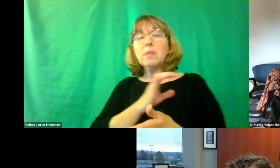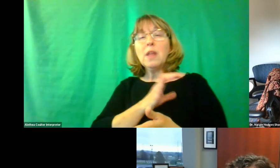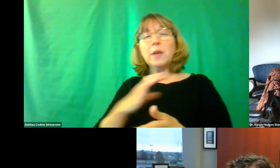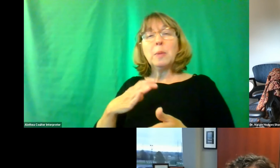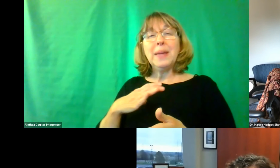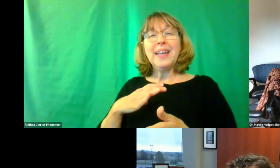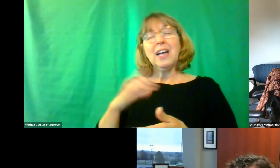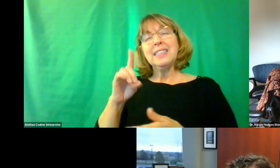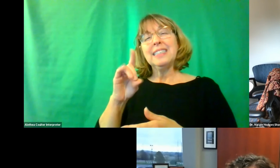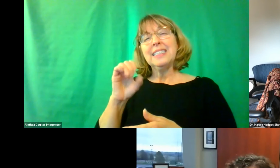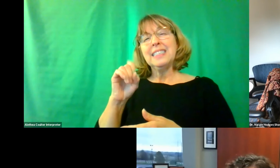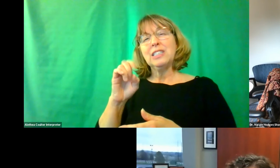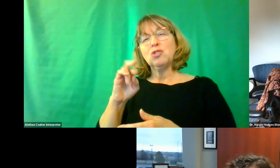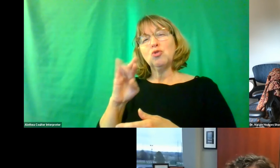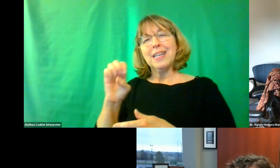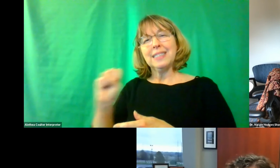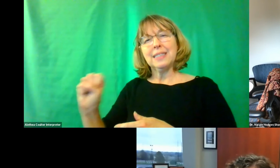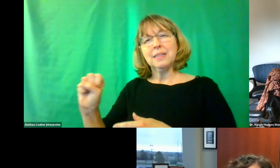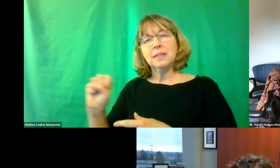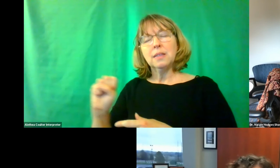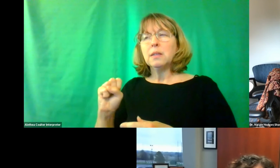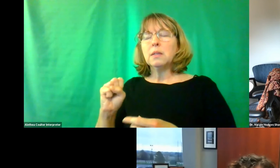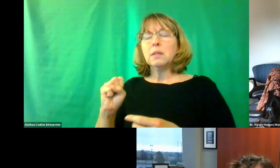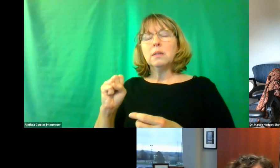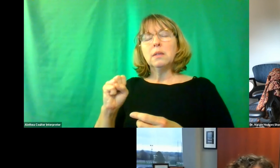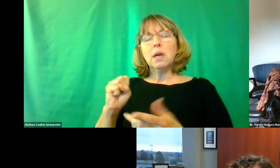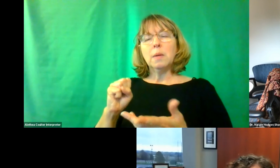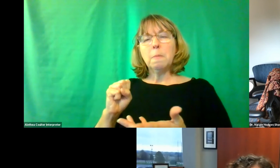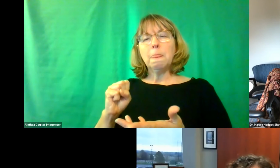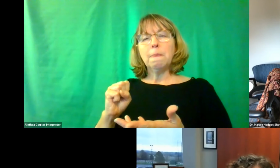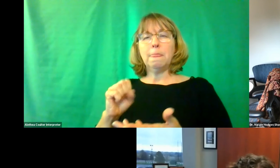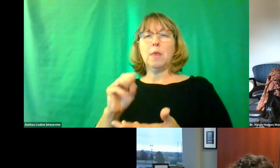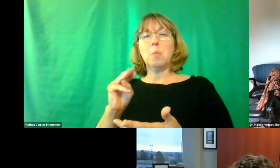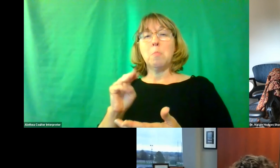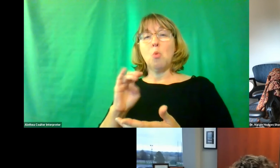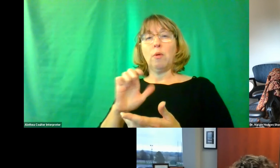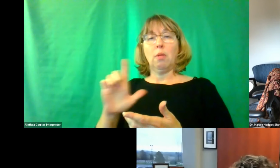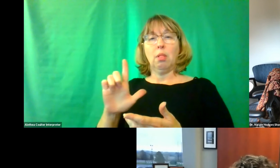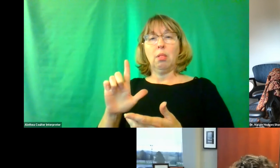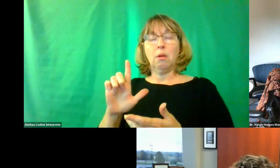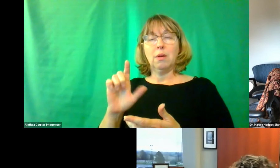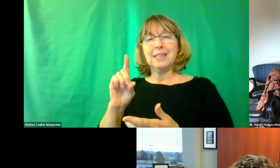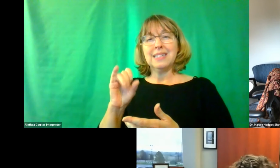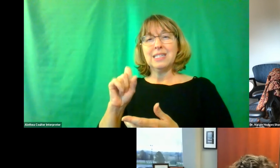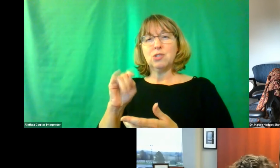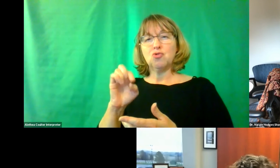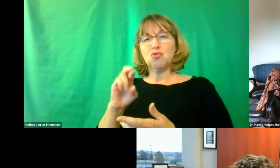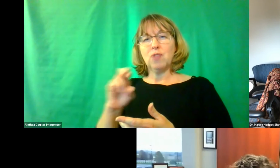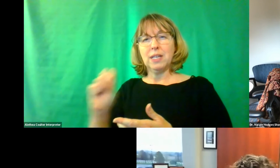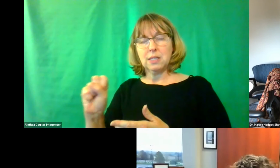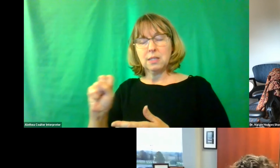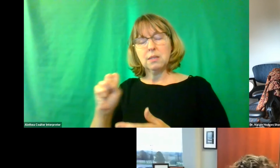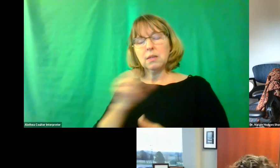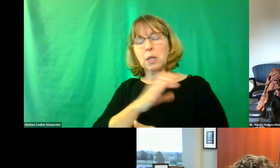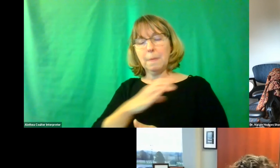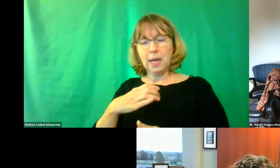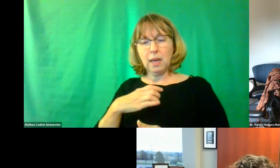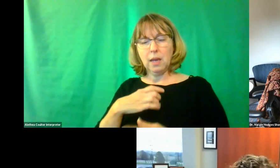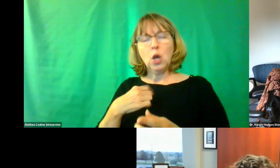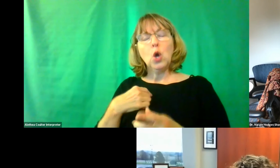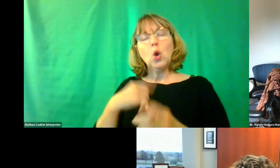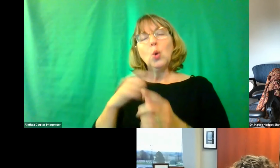those is those continue to exist today. The Moral Distress Committee, we restructured the Hospital